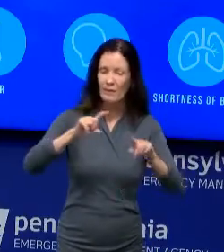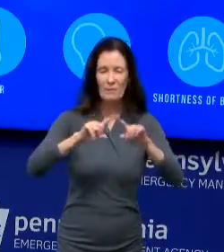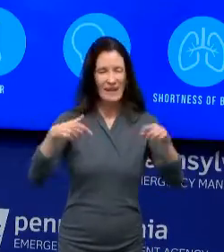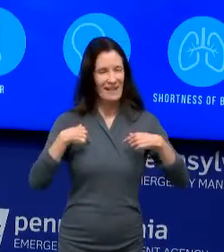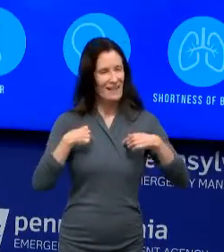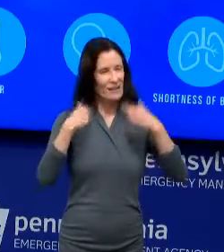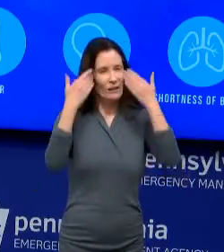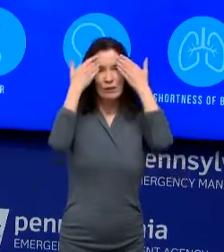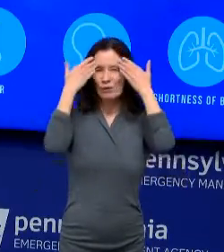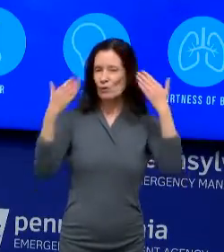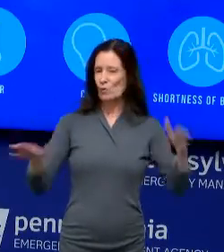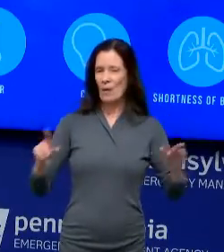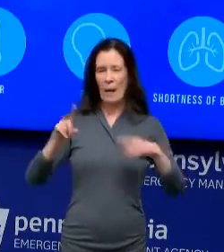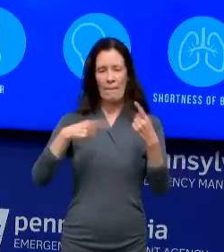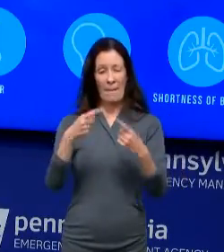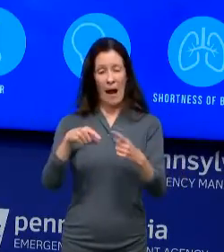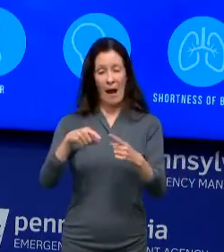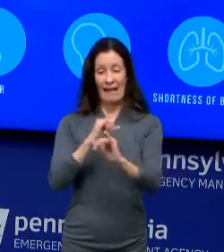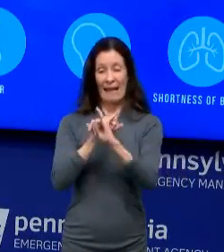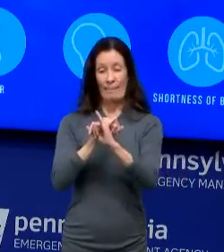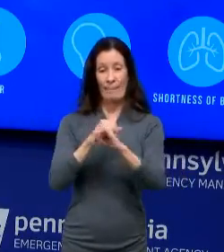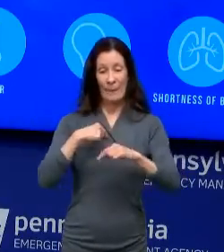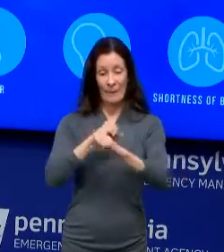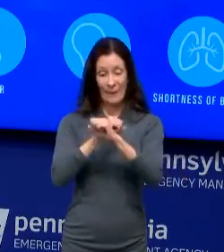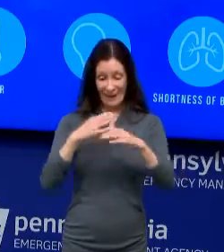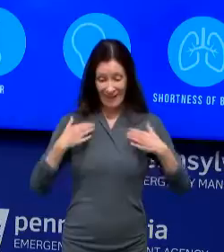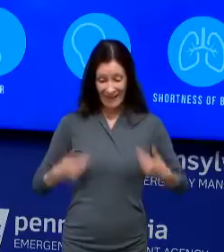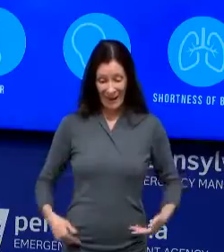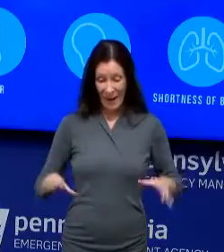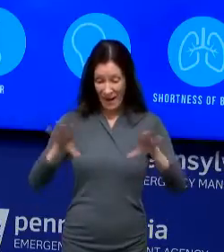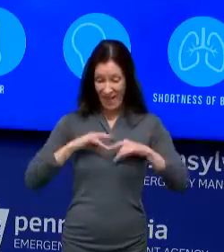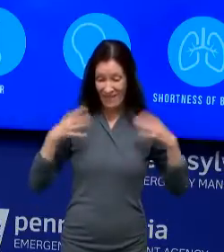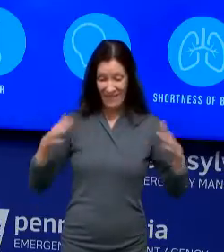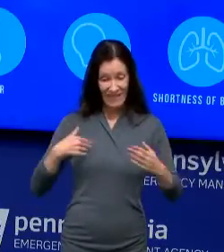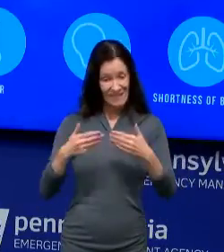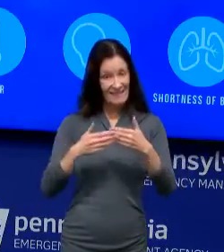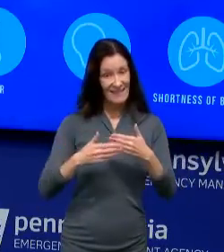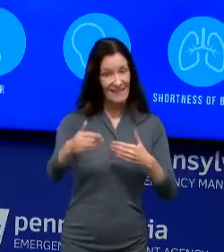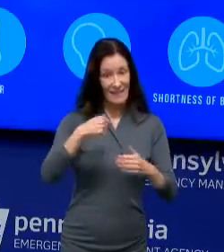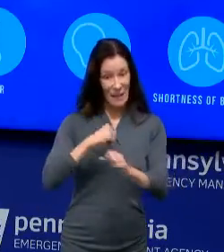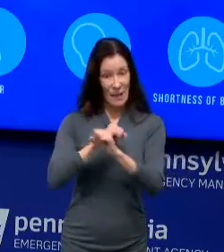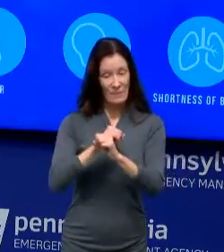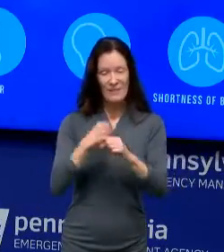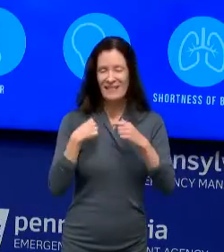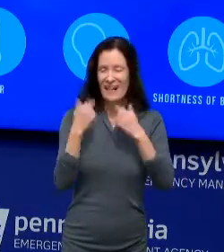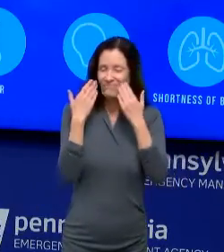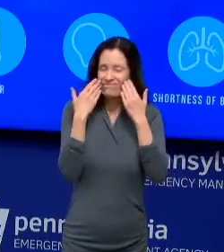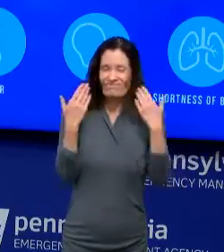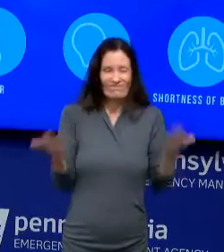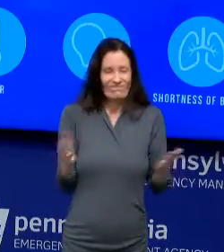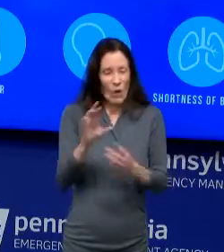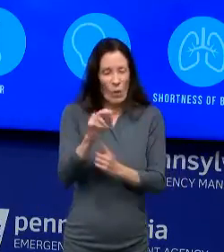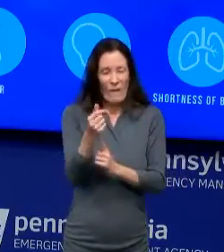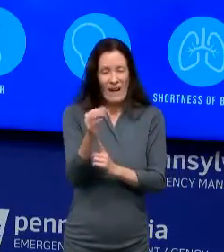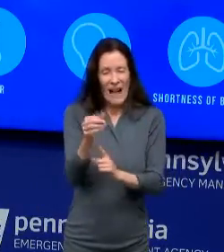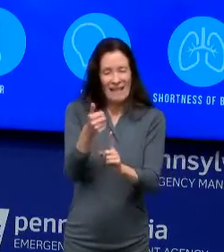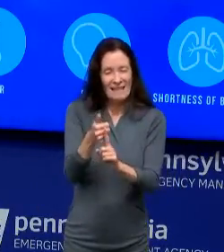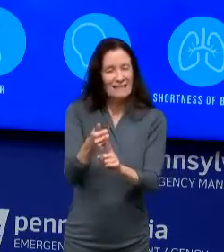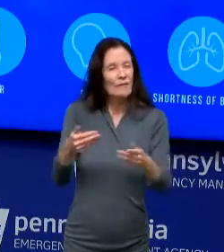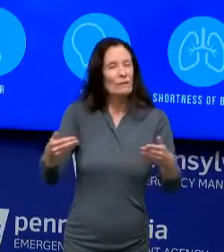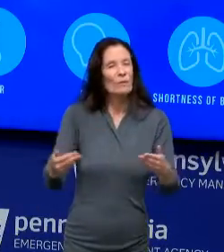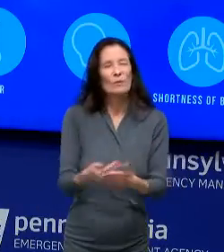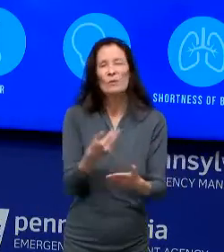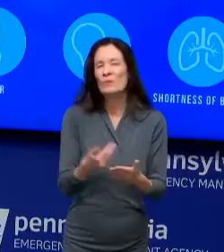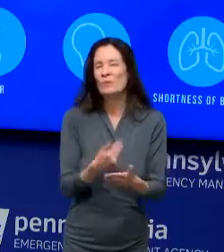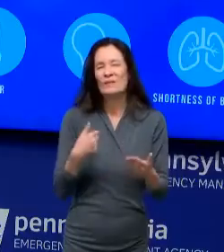COVID-19. As I've mentioned in the past, this is a novel coronavirus, which means a new coronavirus. We're still learning things every